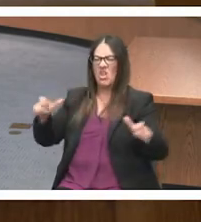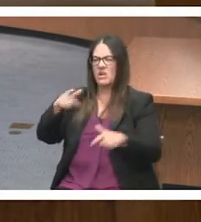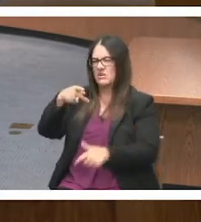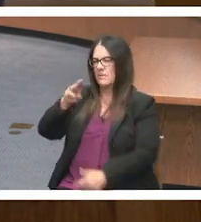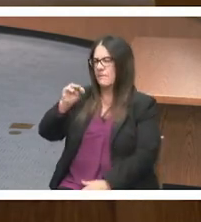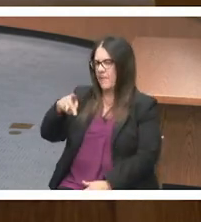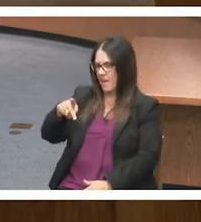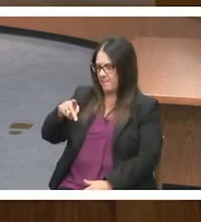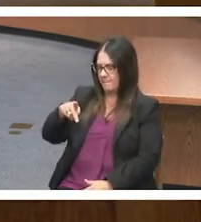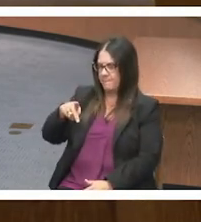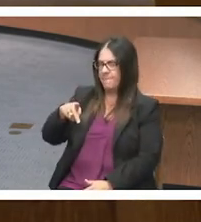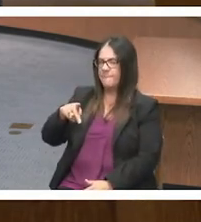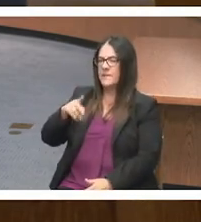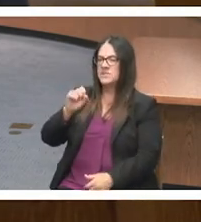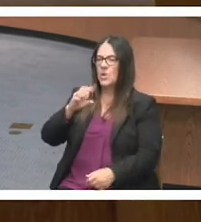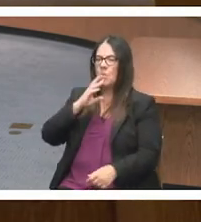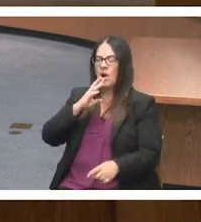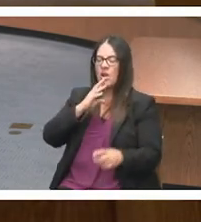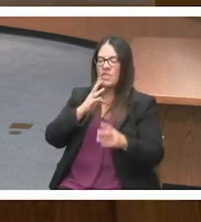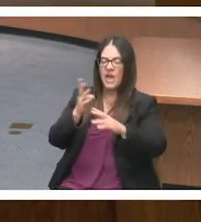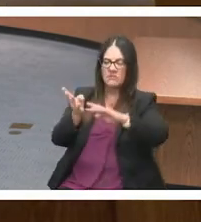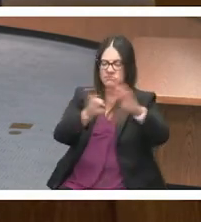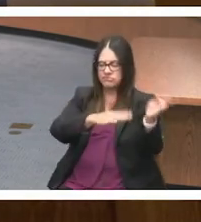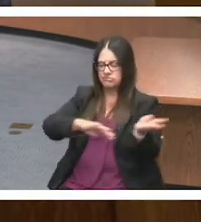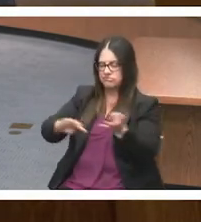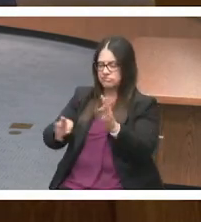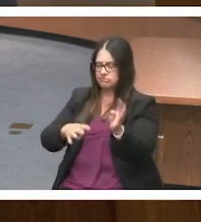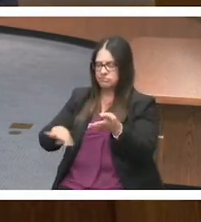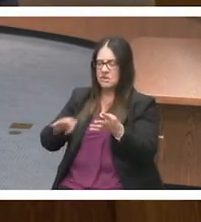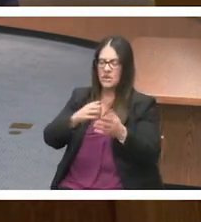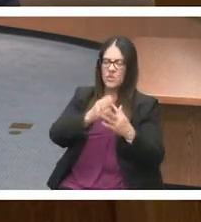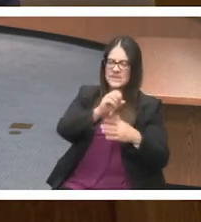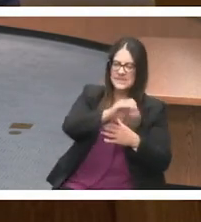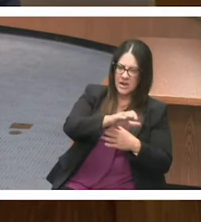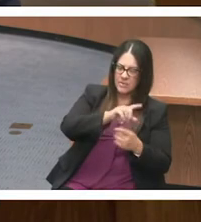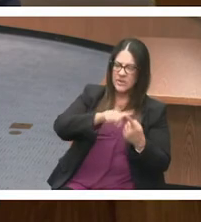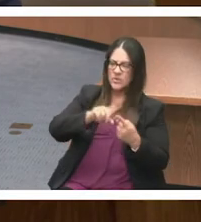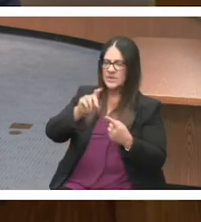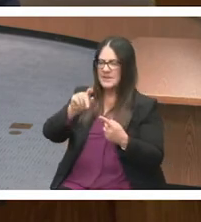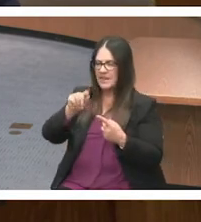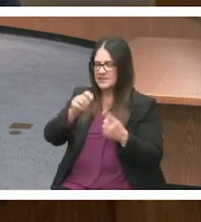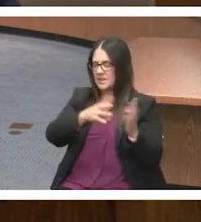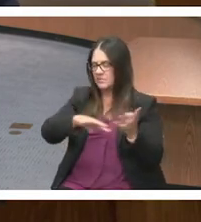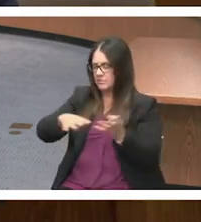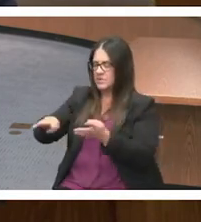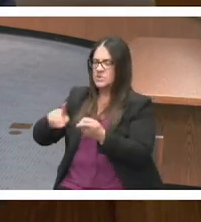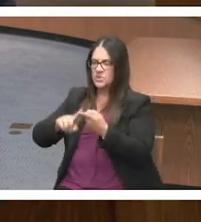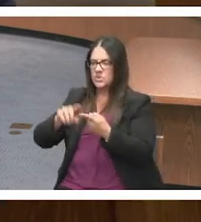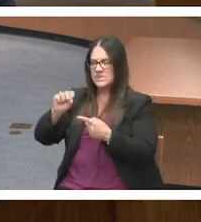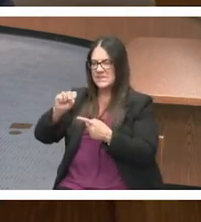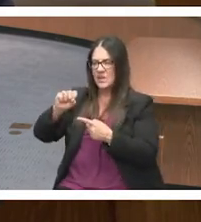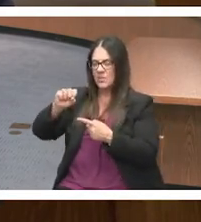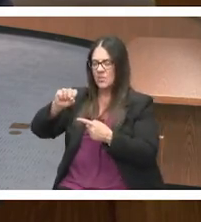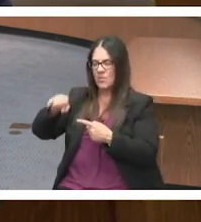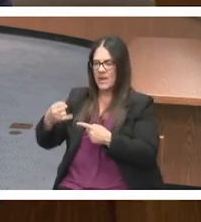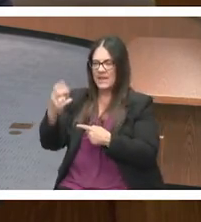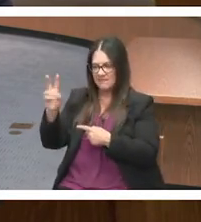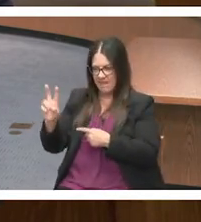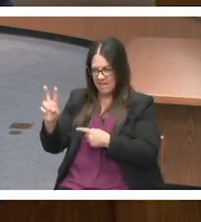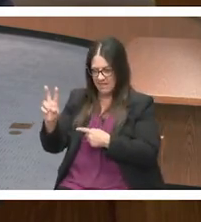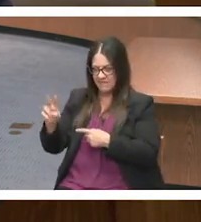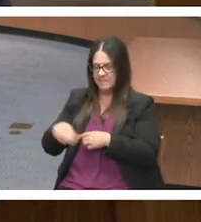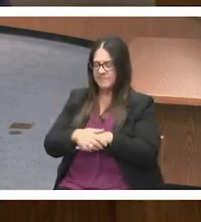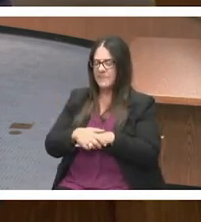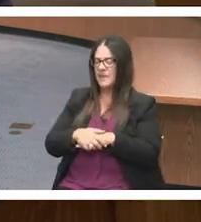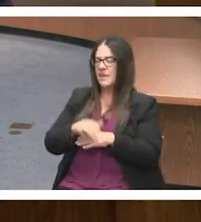water that flows into the San Joaquin and Sacramento and through the Delta. And that water has essentially helped make California into what it is today, a state of